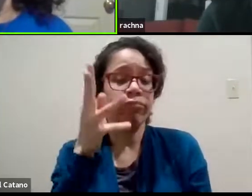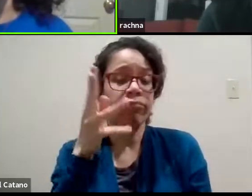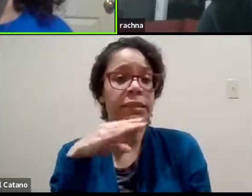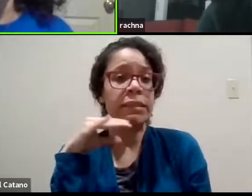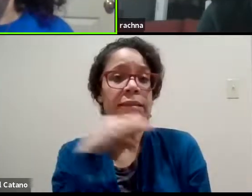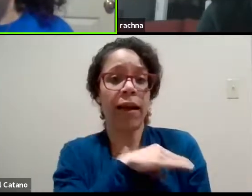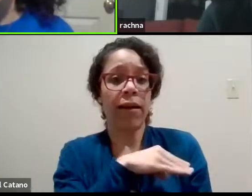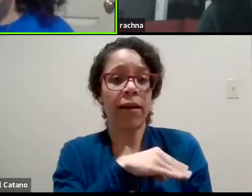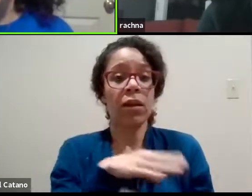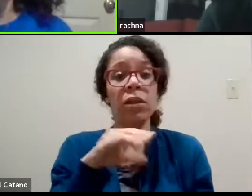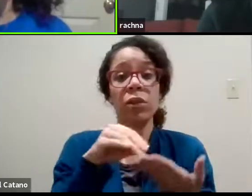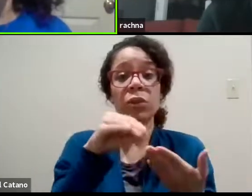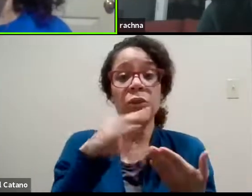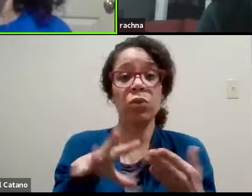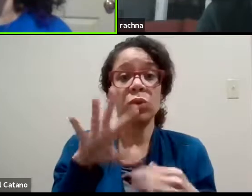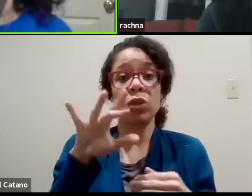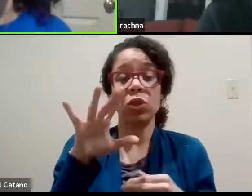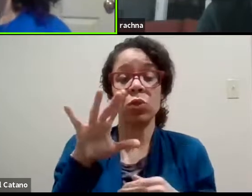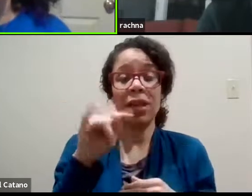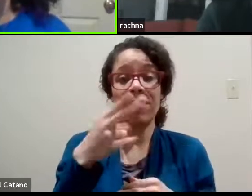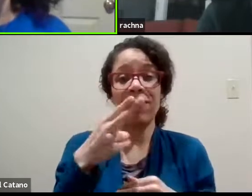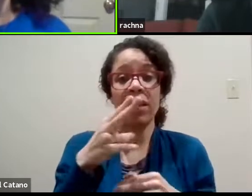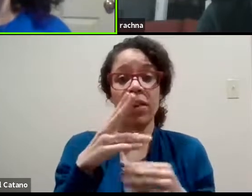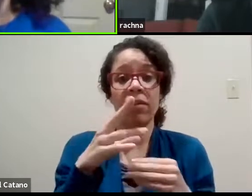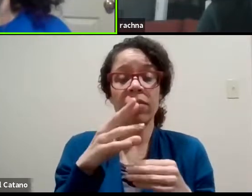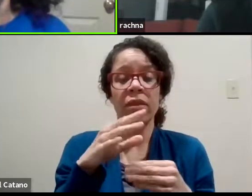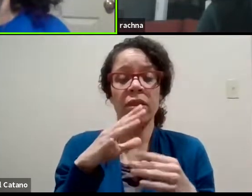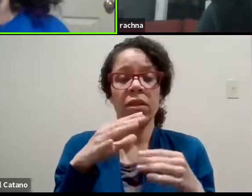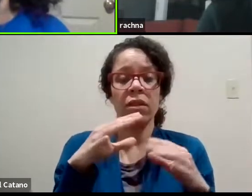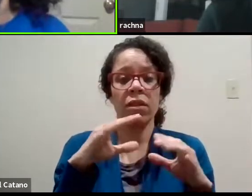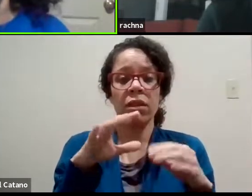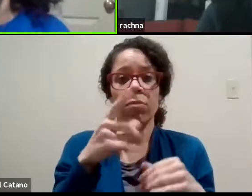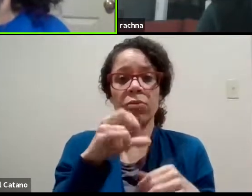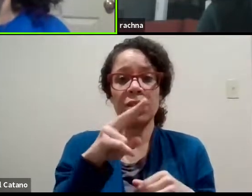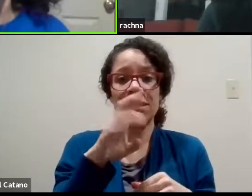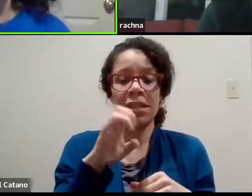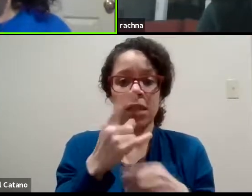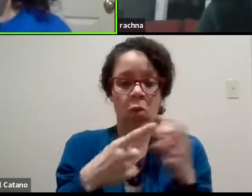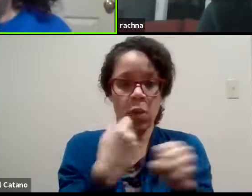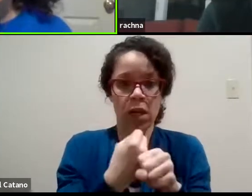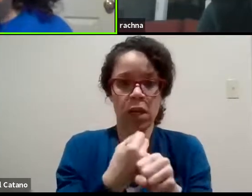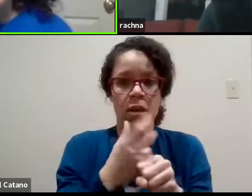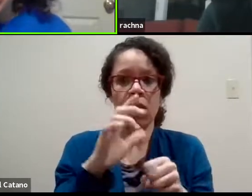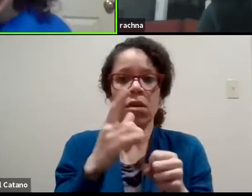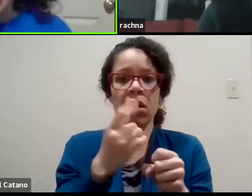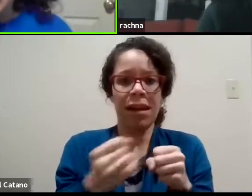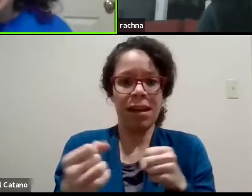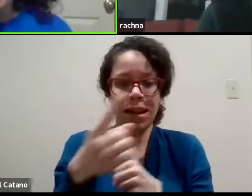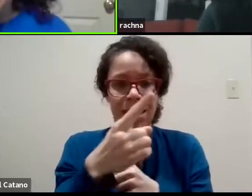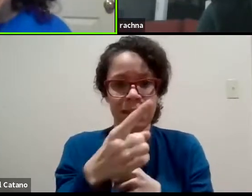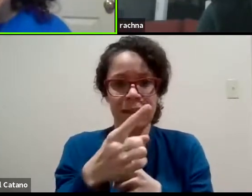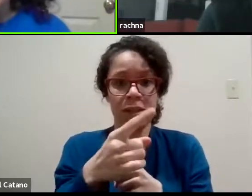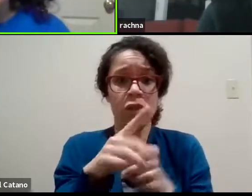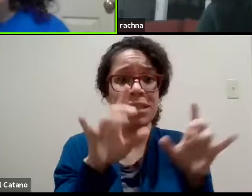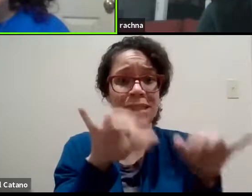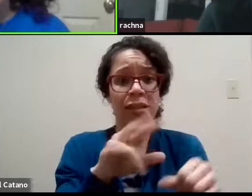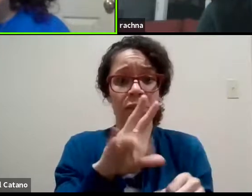If a student's in the 25th percentile one year, and then three years later, they're still in the 25th percentile, did they make progress?